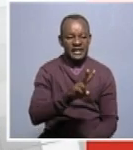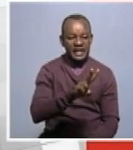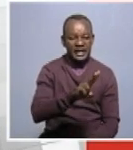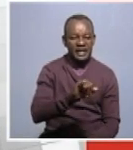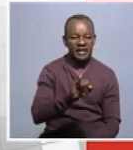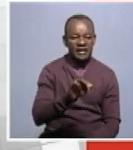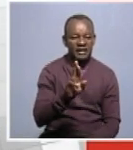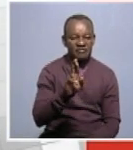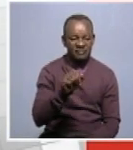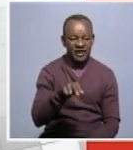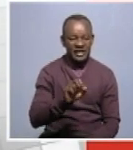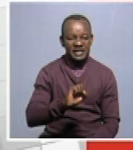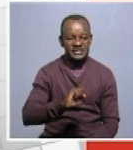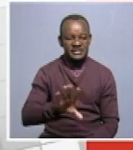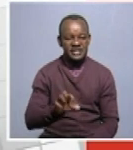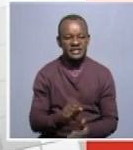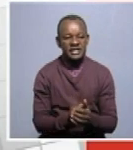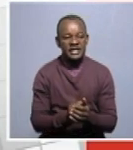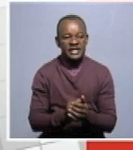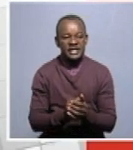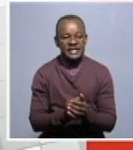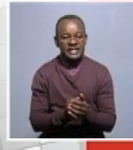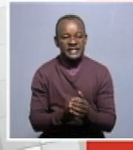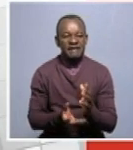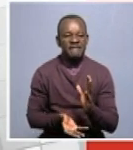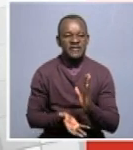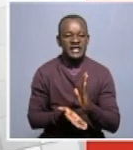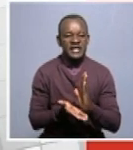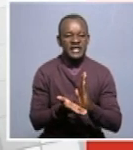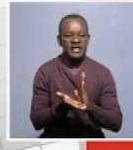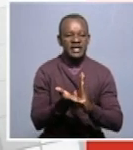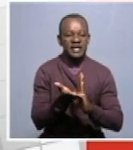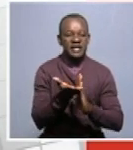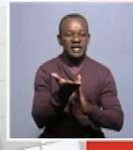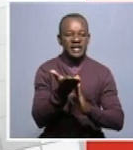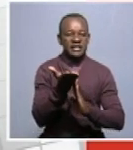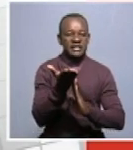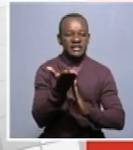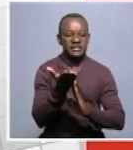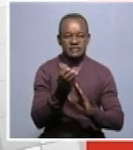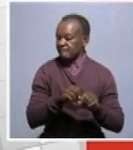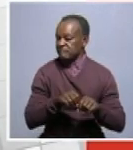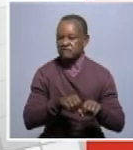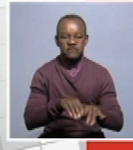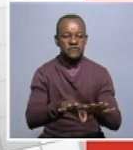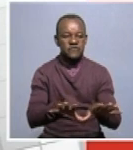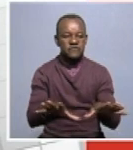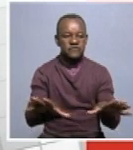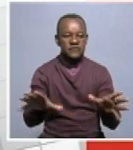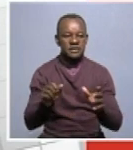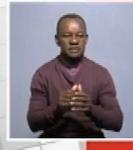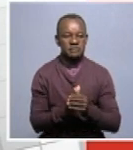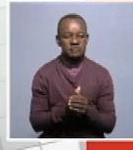the population, or it may result in increased severity of the illness, or it may be